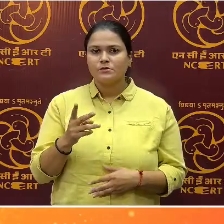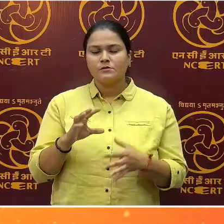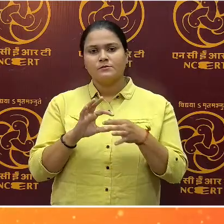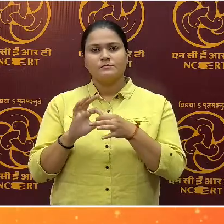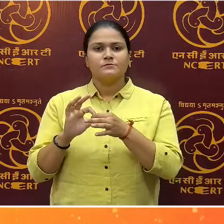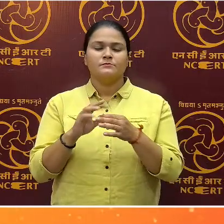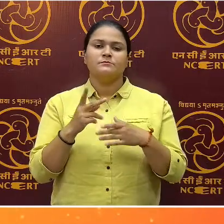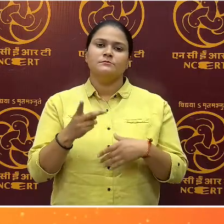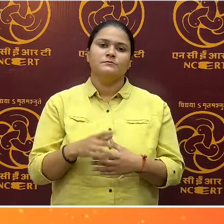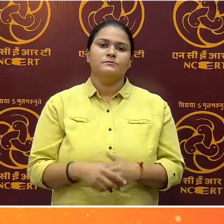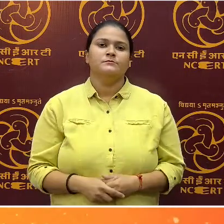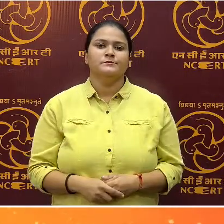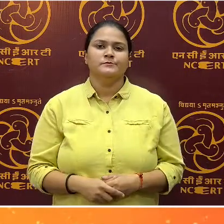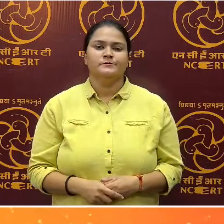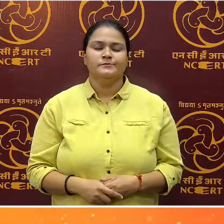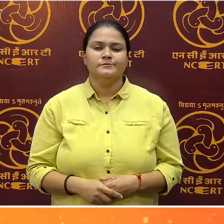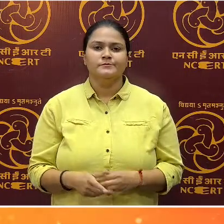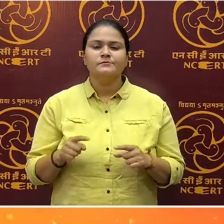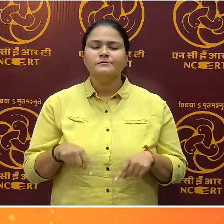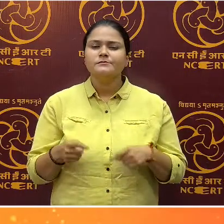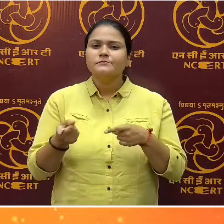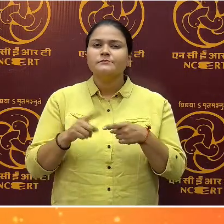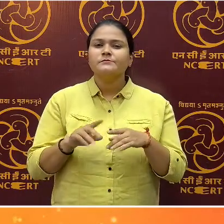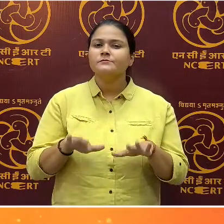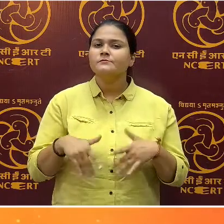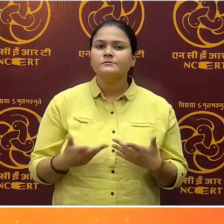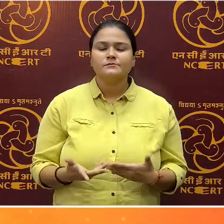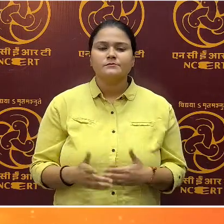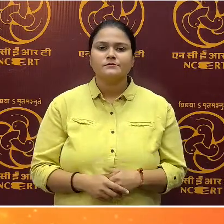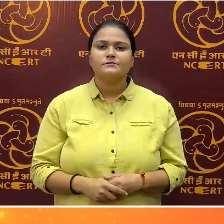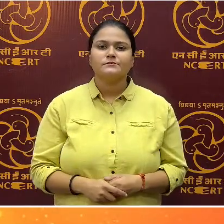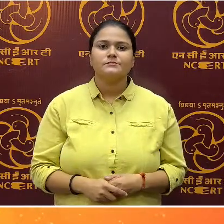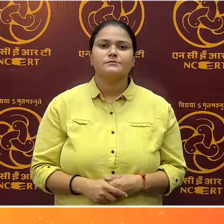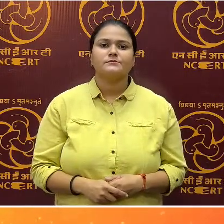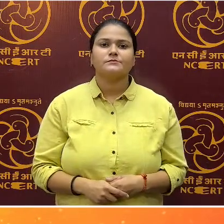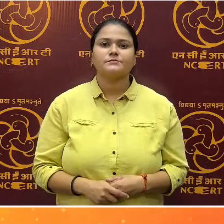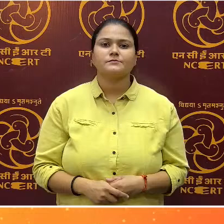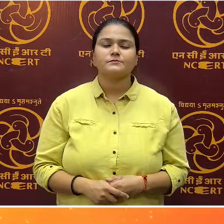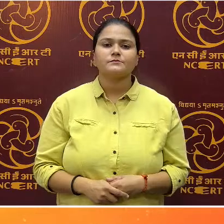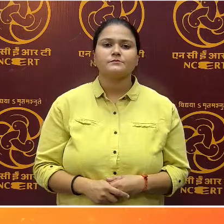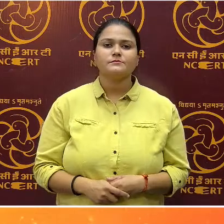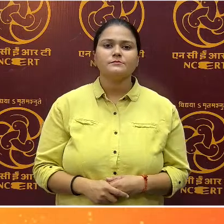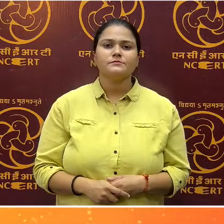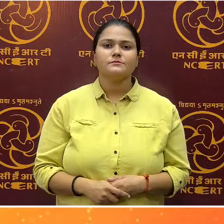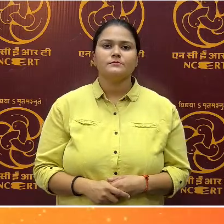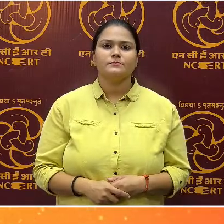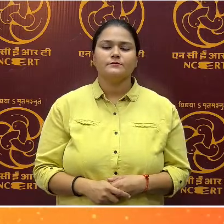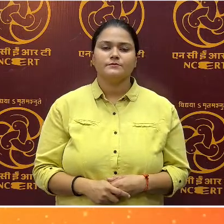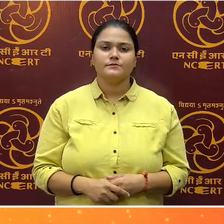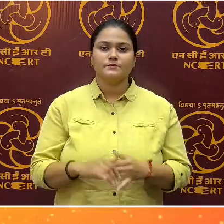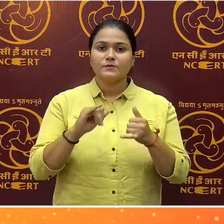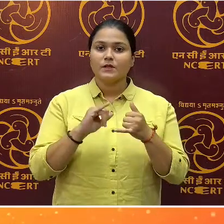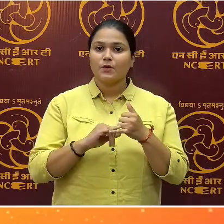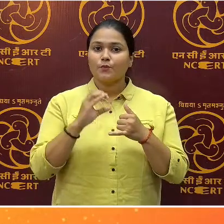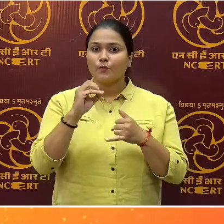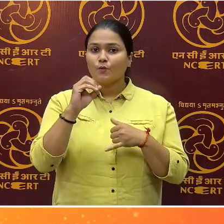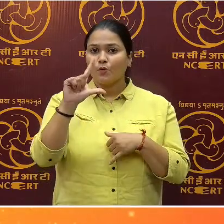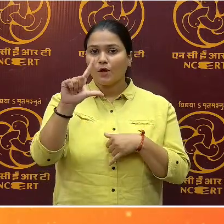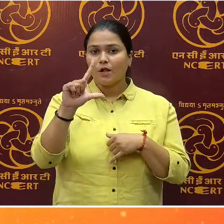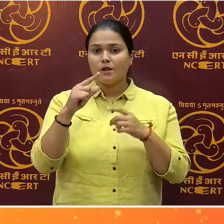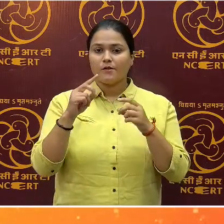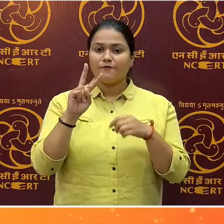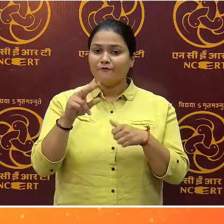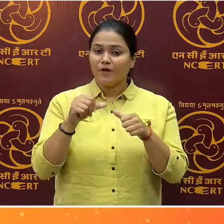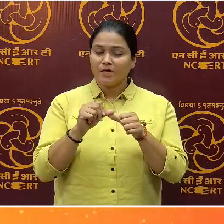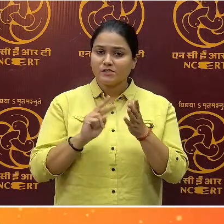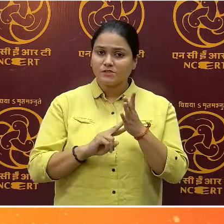Increase temperature. Now what will happen? The solvent will have spaces between them and you can add more